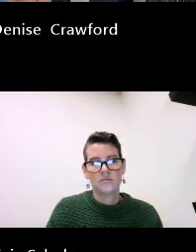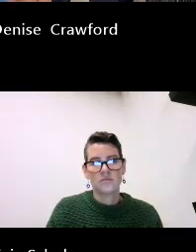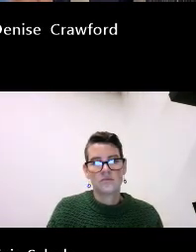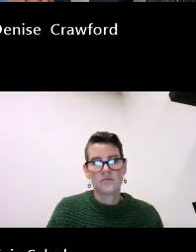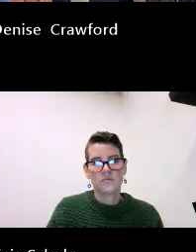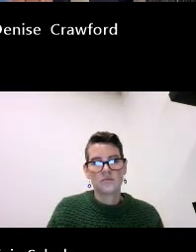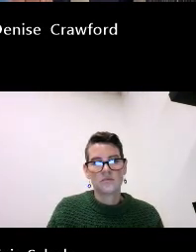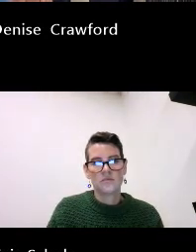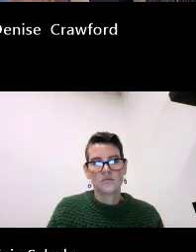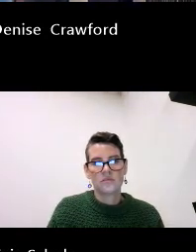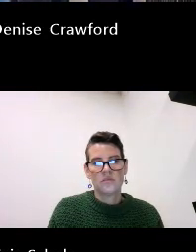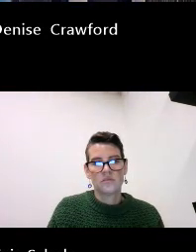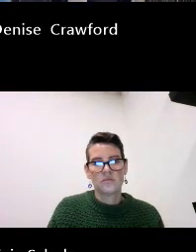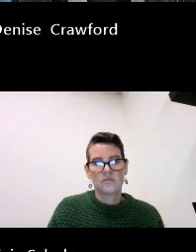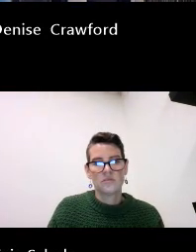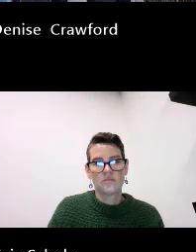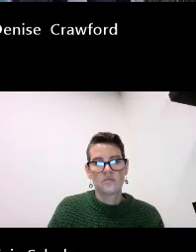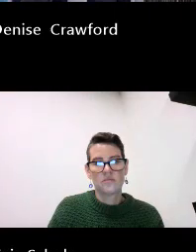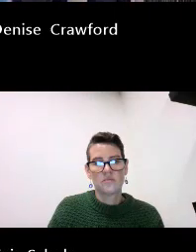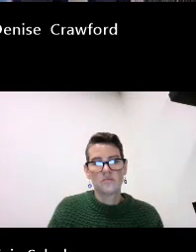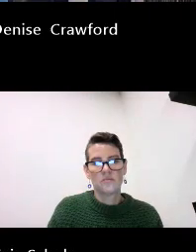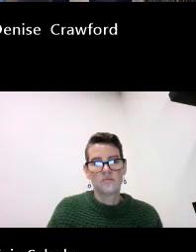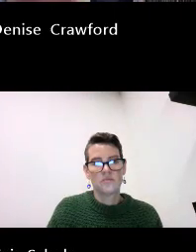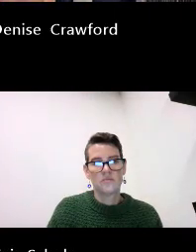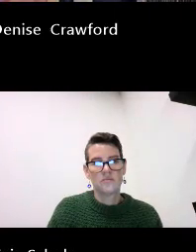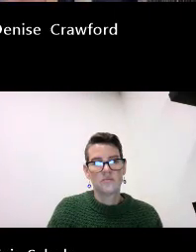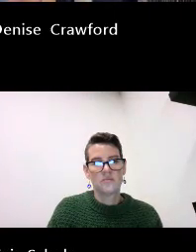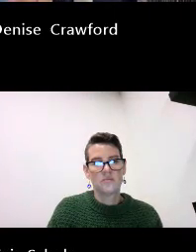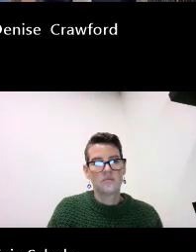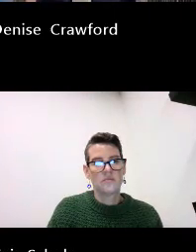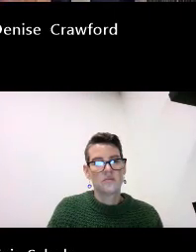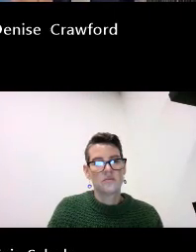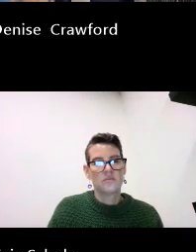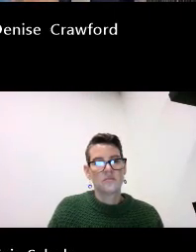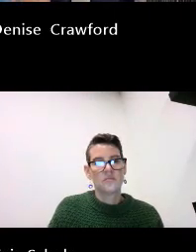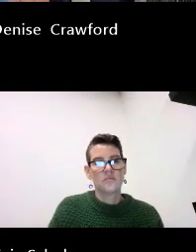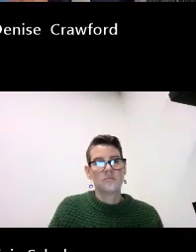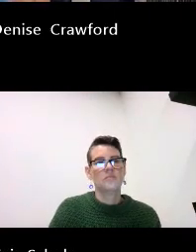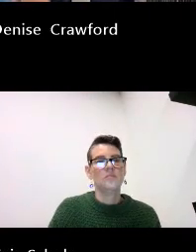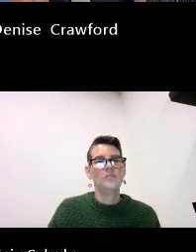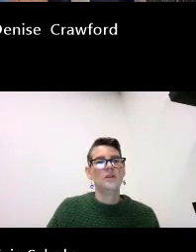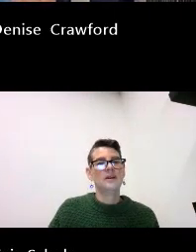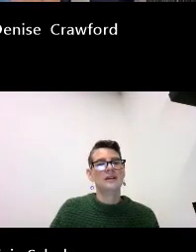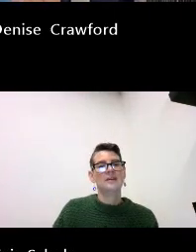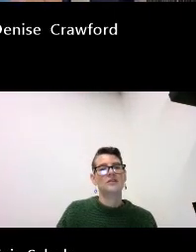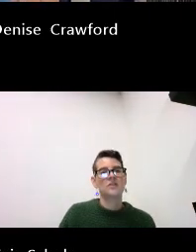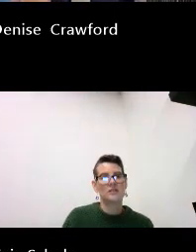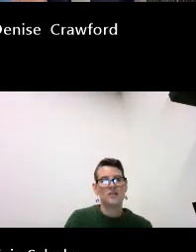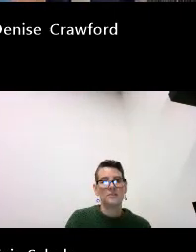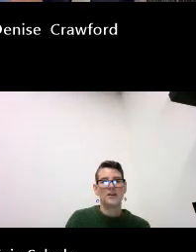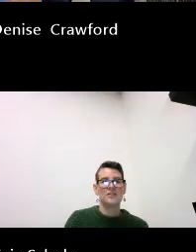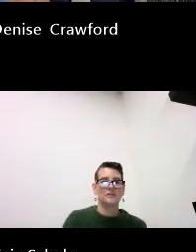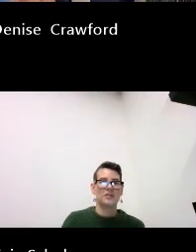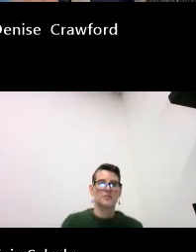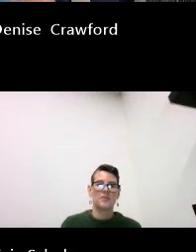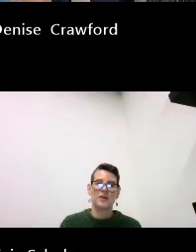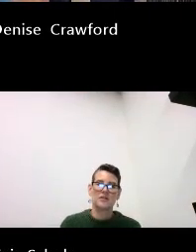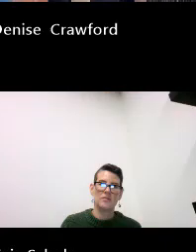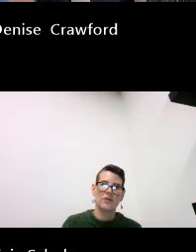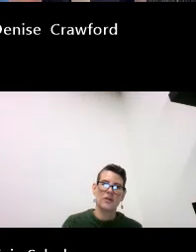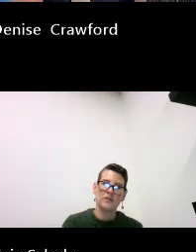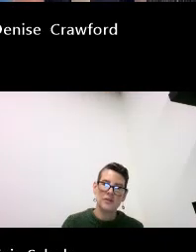are a master's level provider, you will have some billing codes will have an HO modifier,